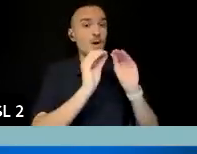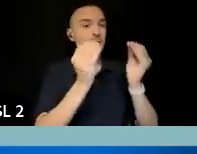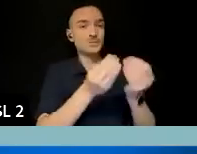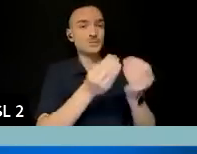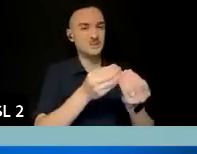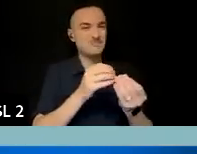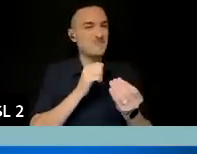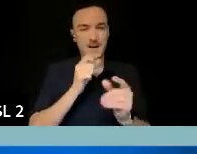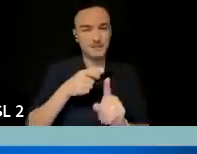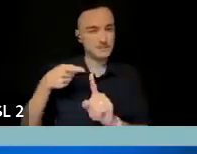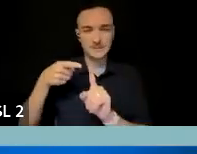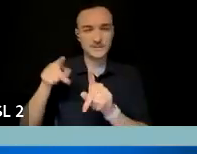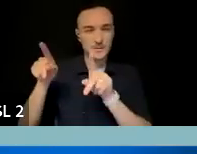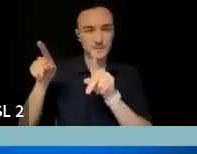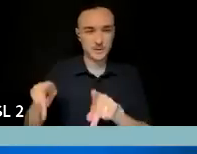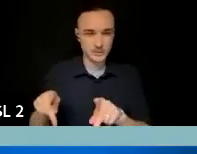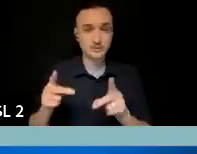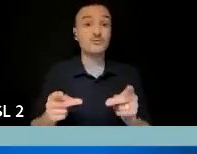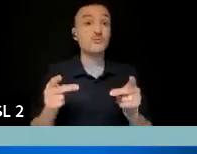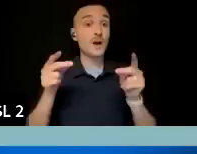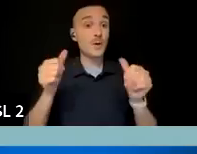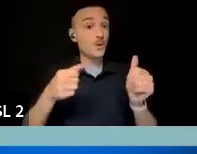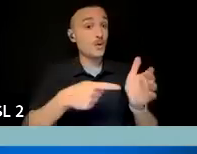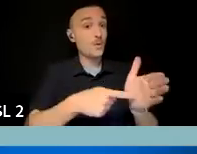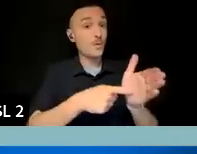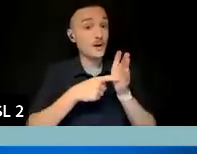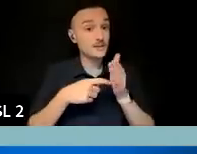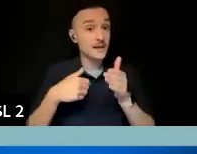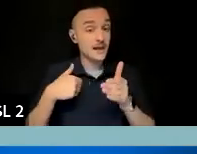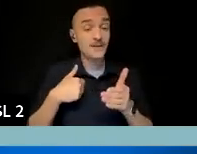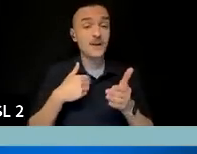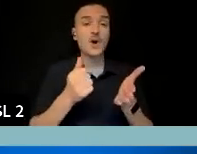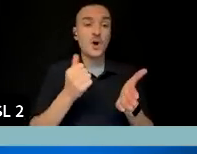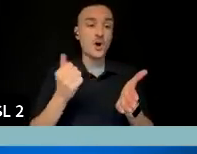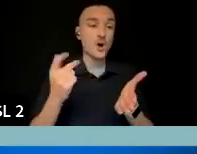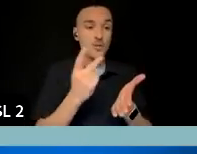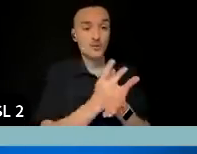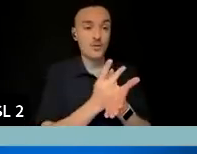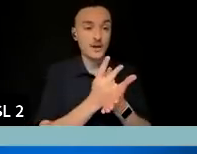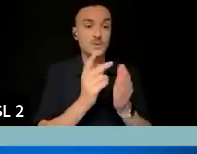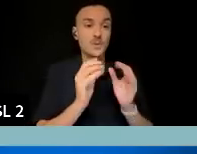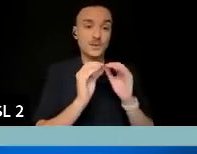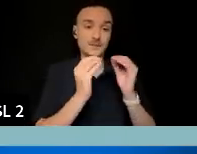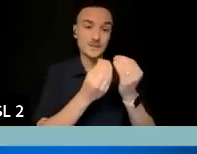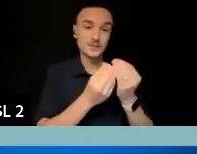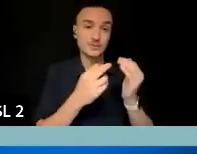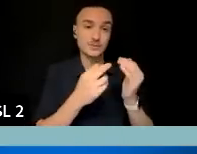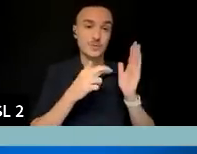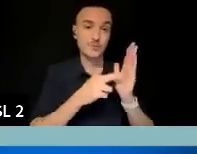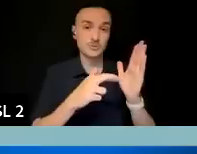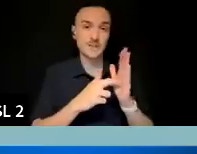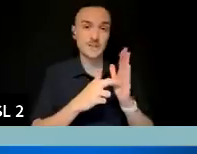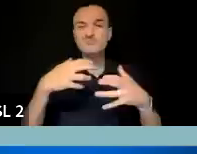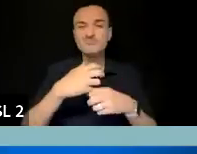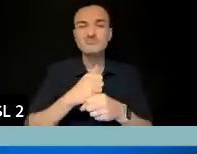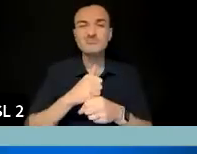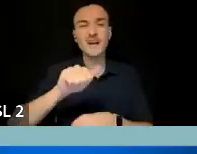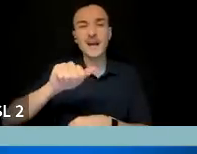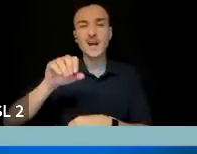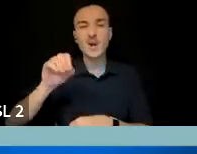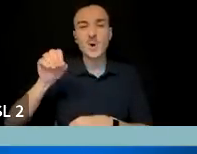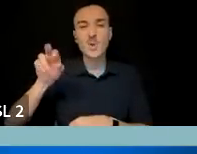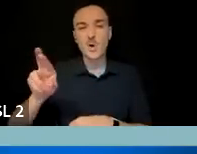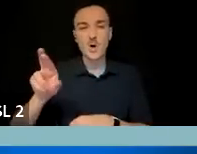team includes an authorized organization representative, or AOR. We refer to them as signing officials in the